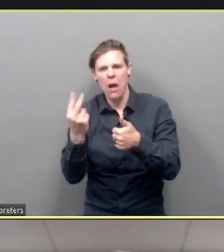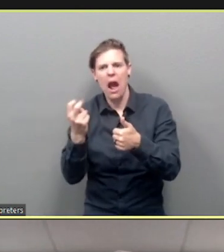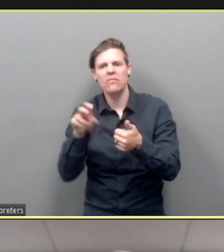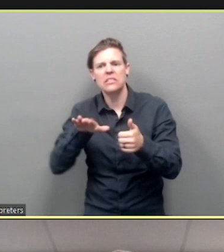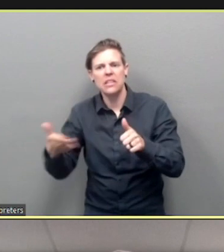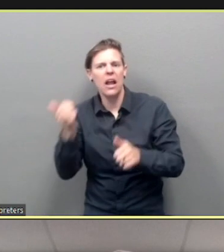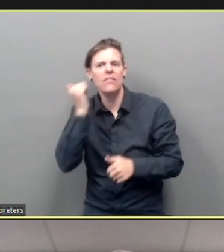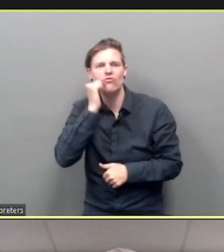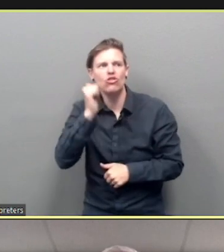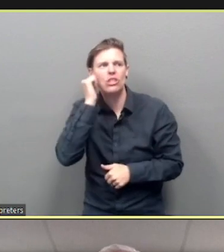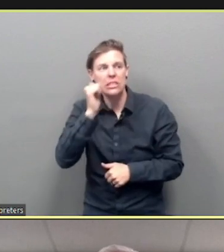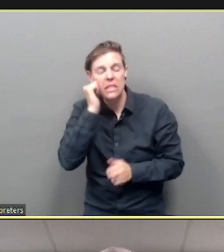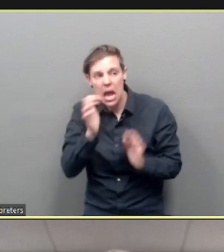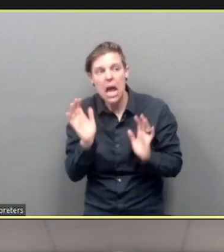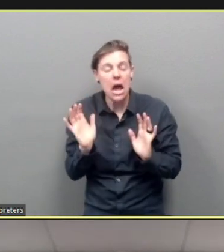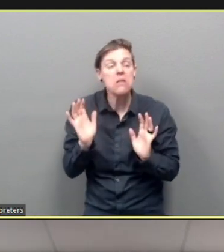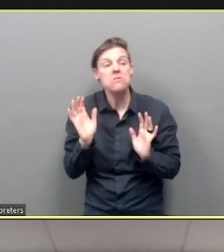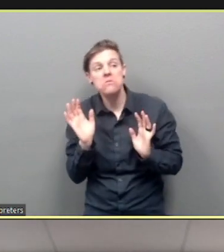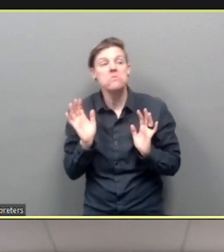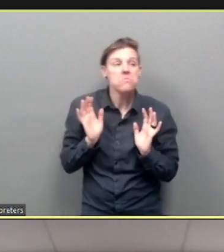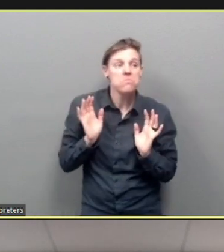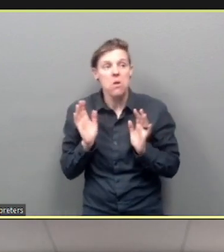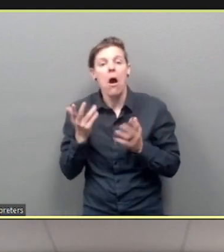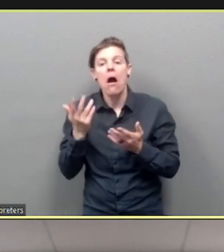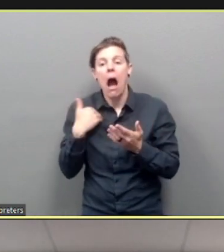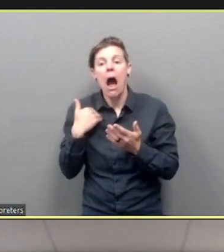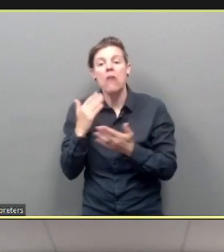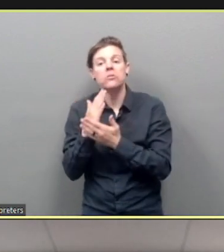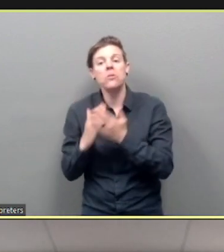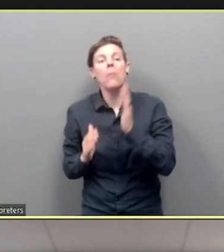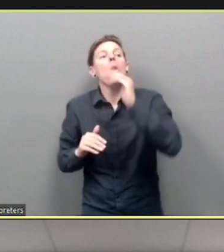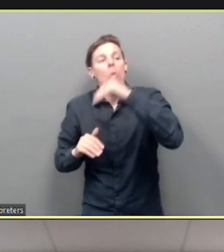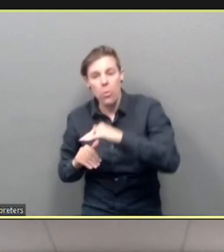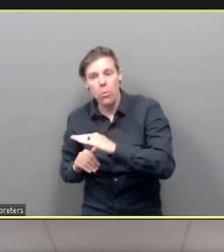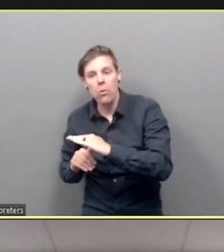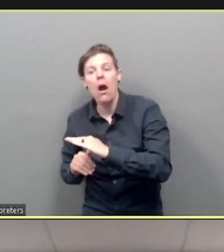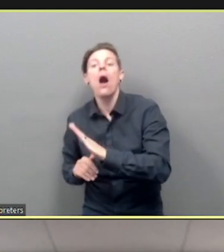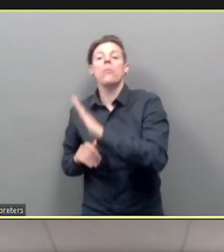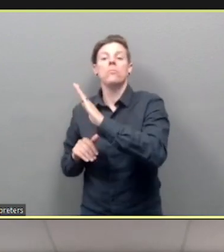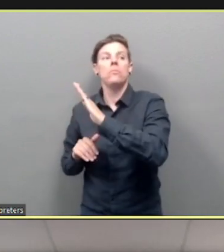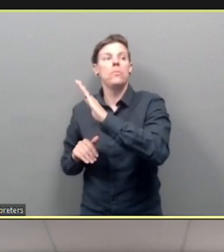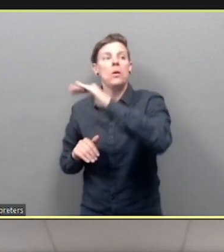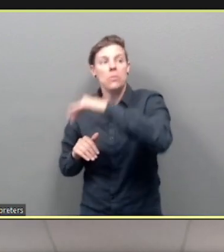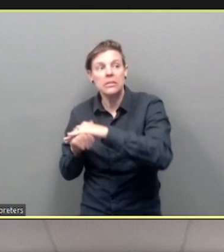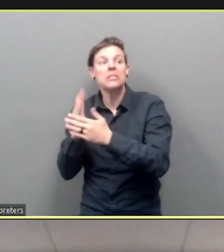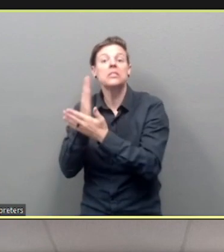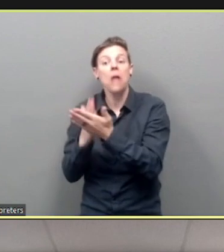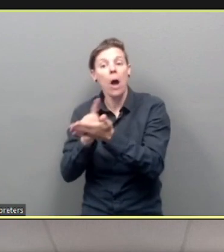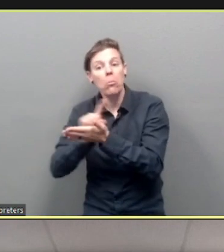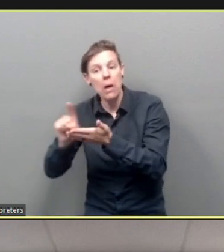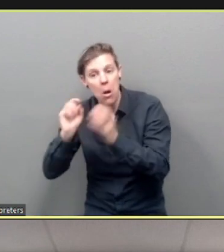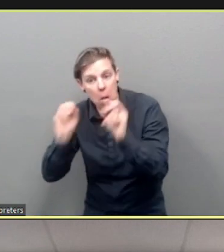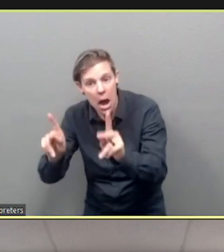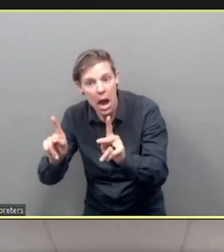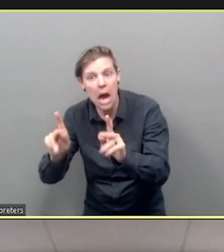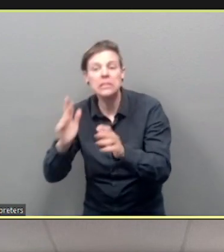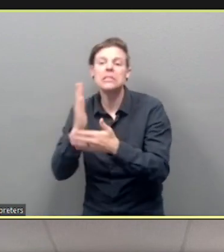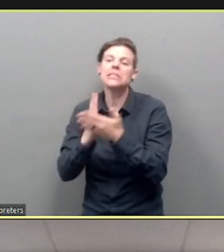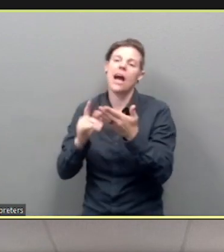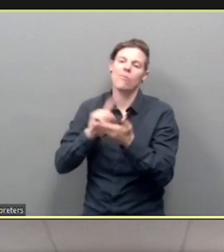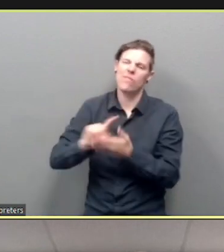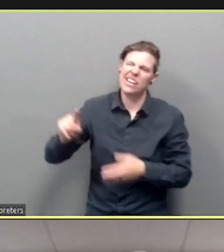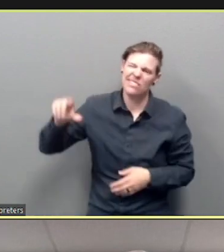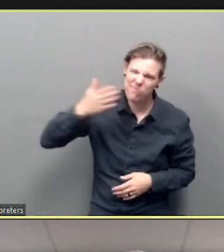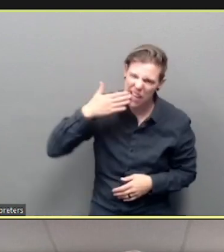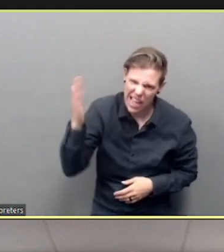we have had a plateau. It rose, as you can see, to 88 in 1 week. I think it was the week of September 6th.